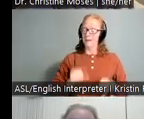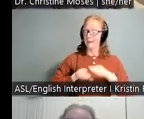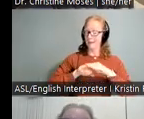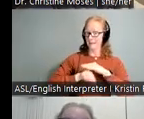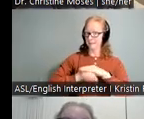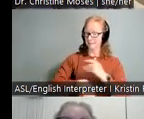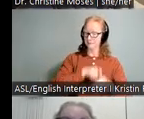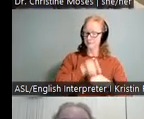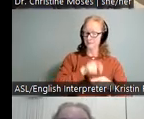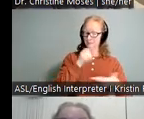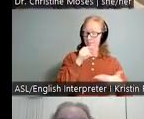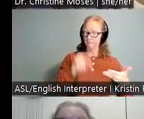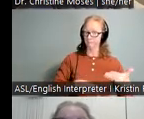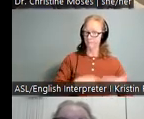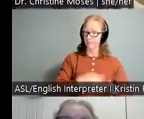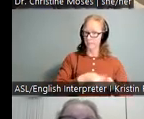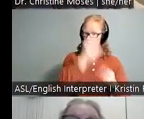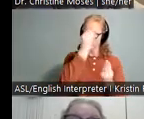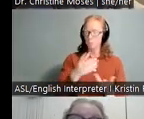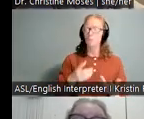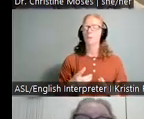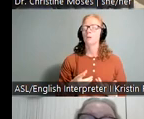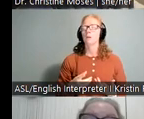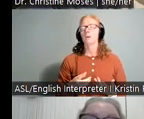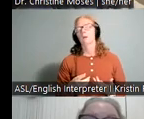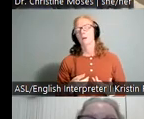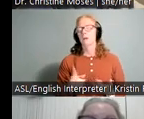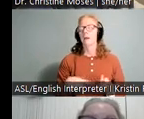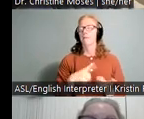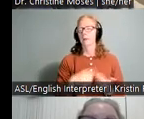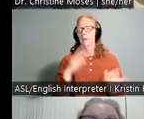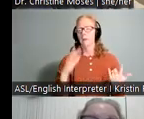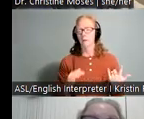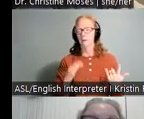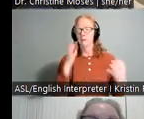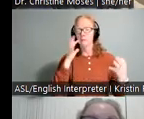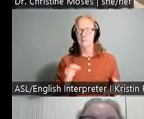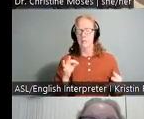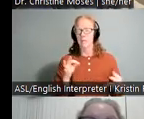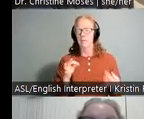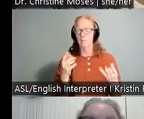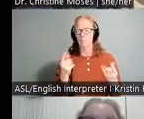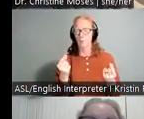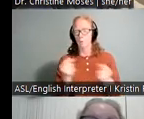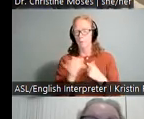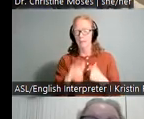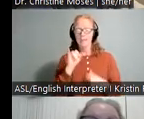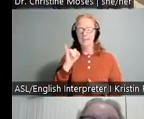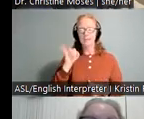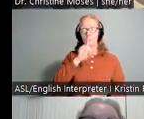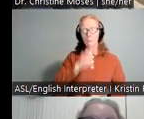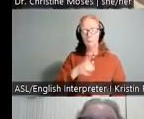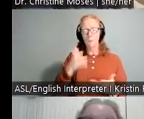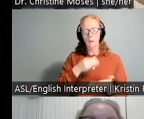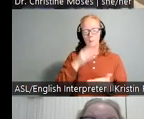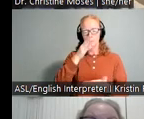of certain kinds of financial information, and then figure out what it is we want them to do with that. Because I mean, if we really do want the board